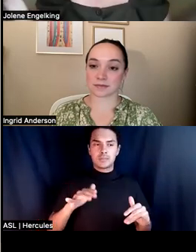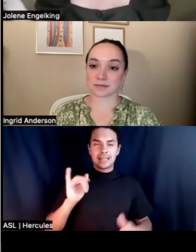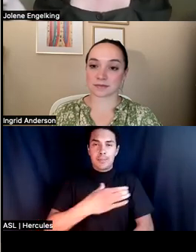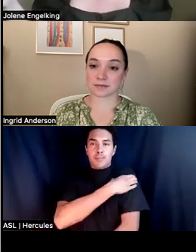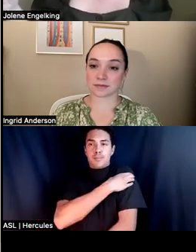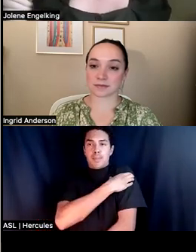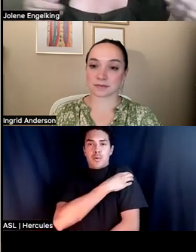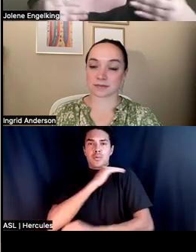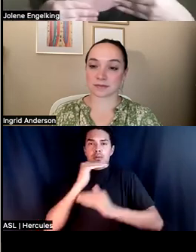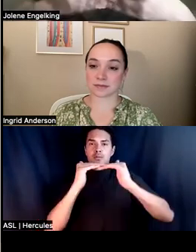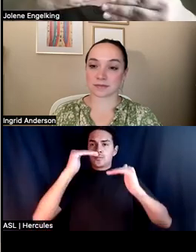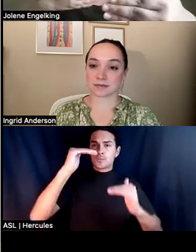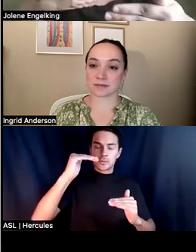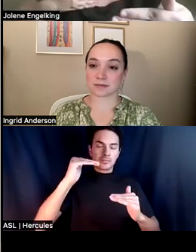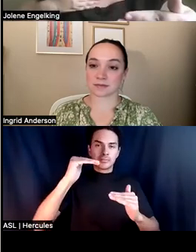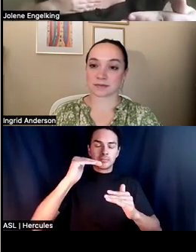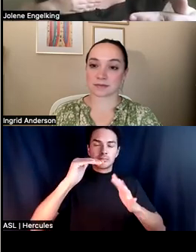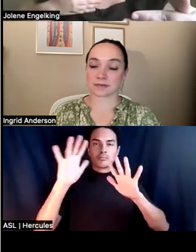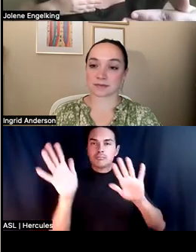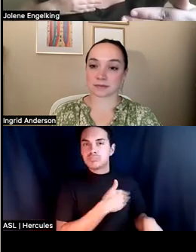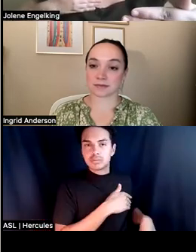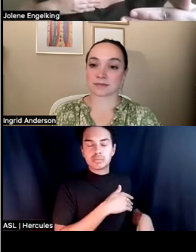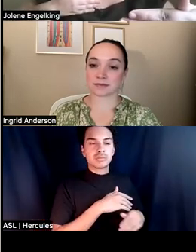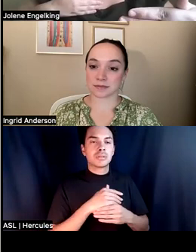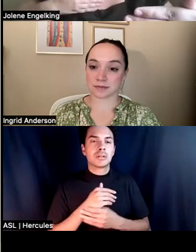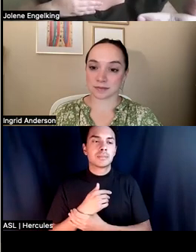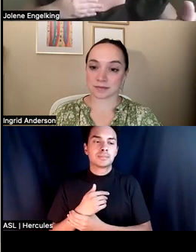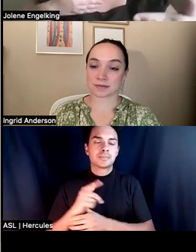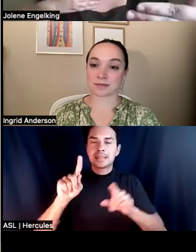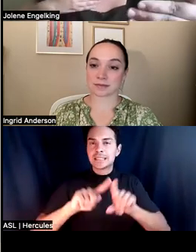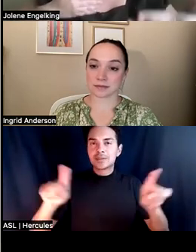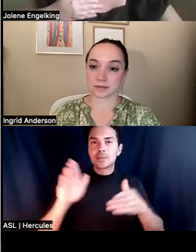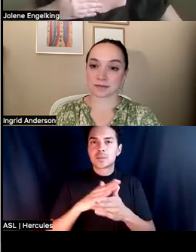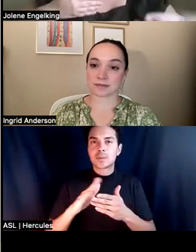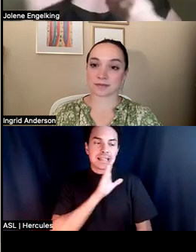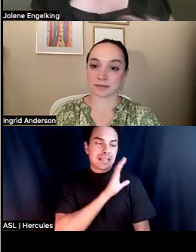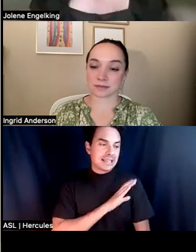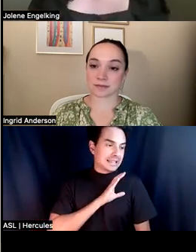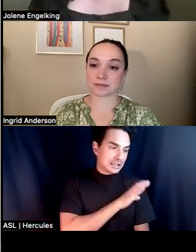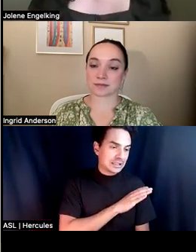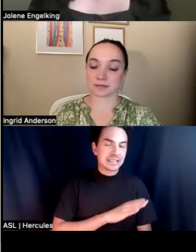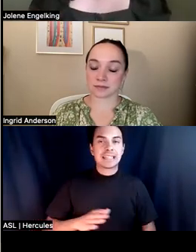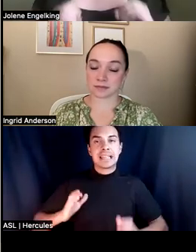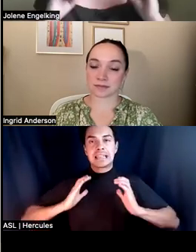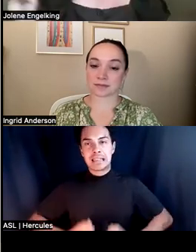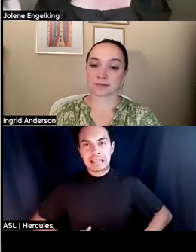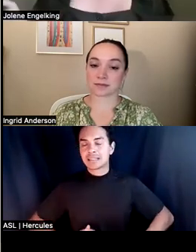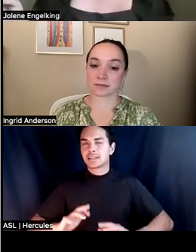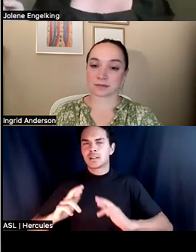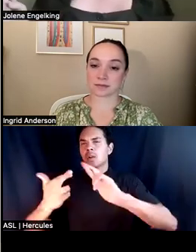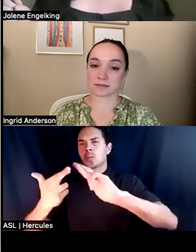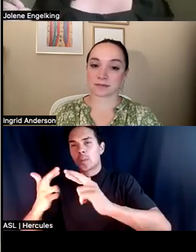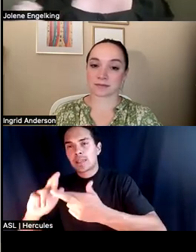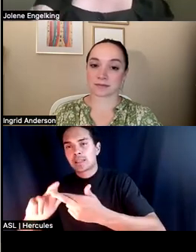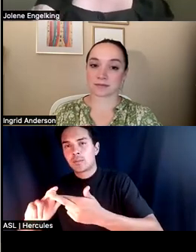we're taking away the difference between, clinician and client, or however it may be. That's a really good